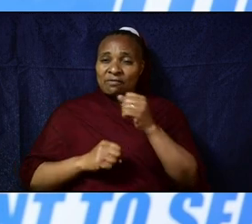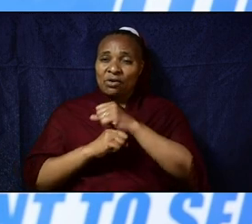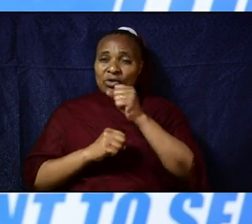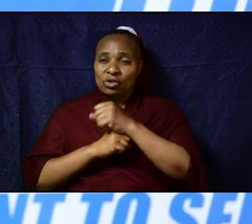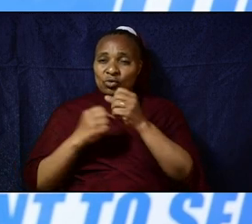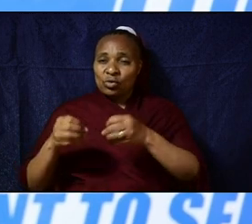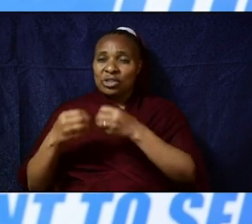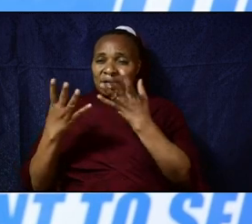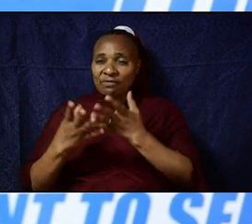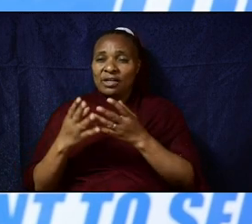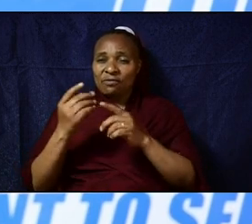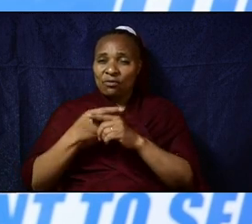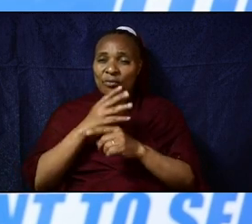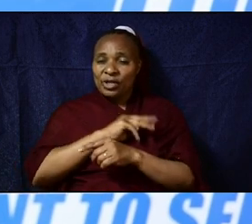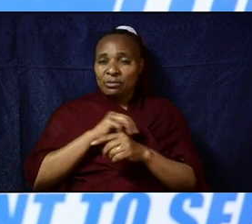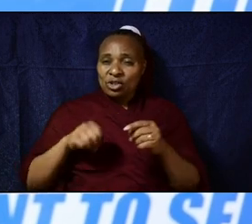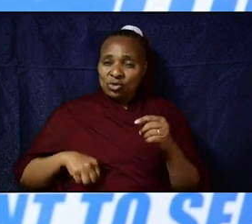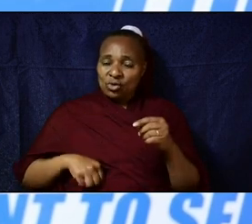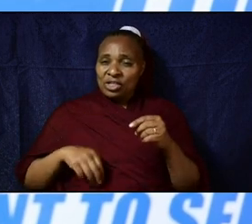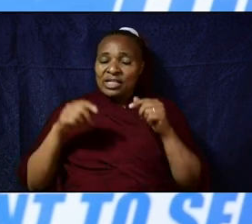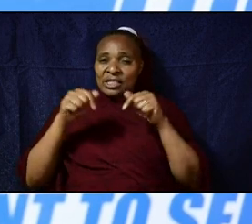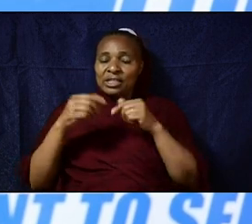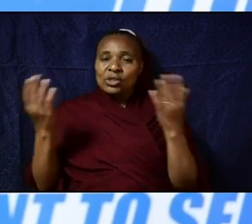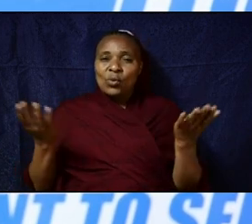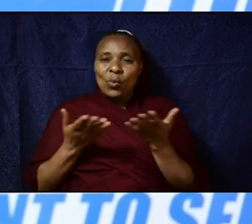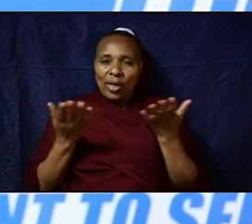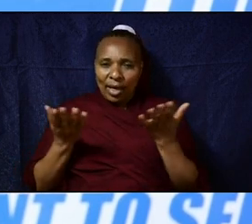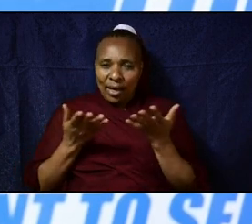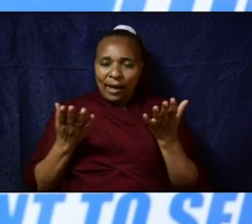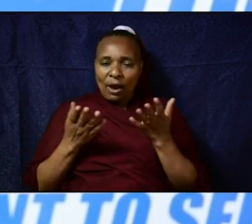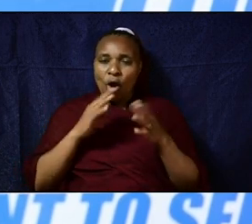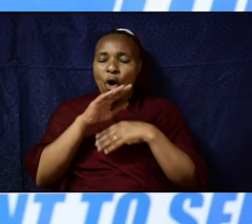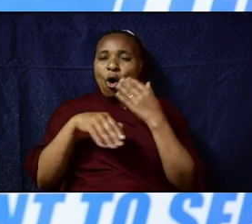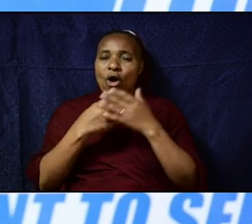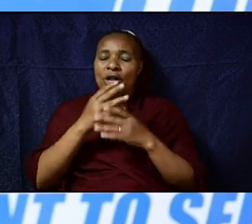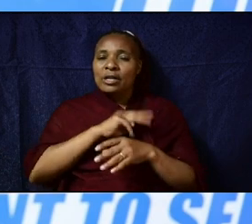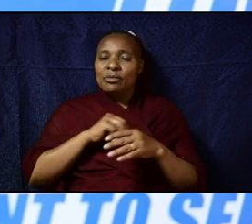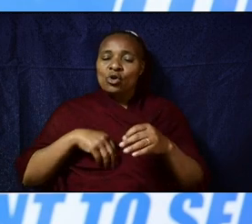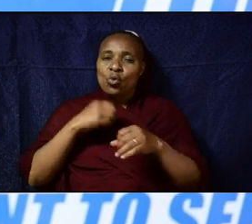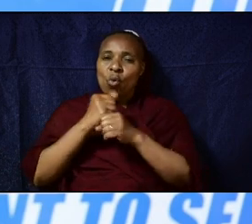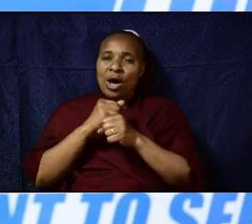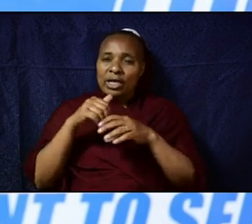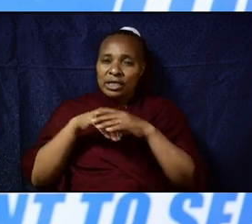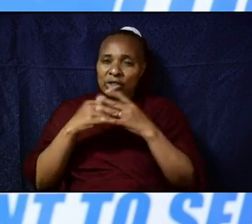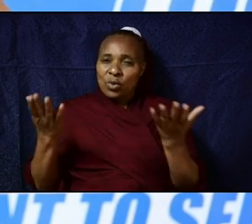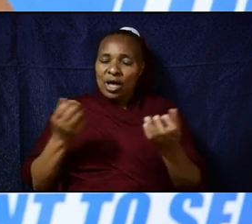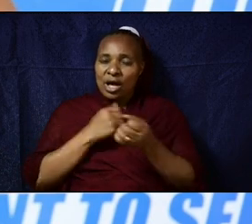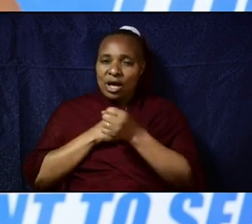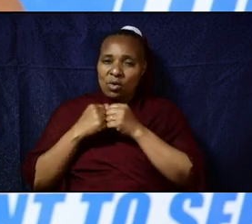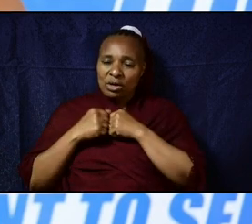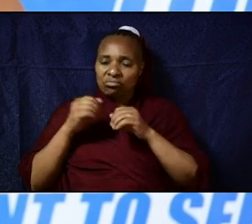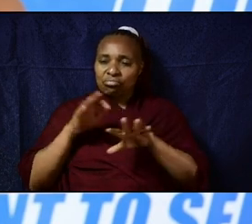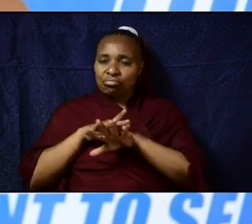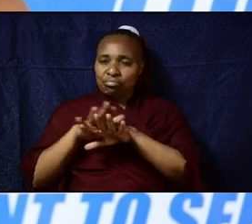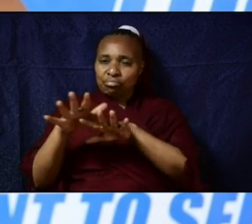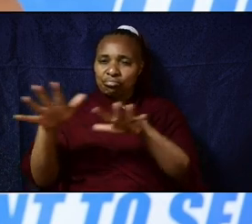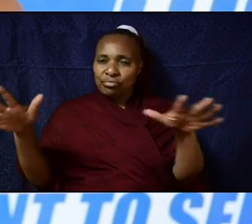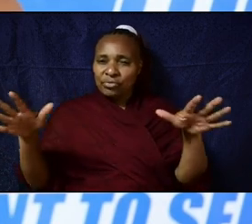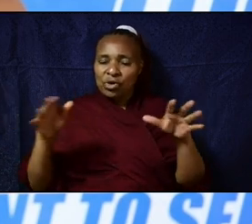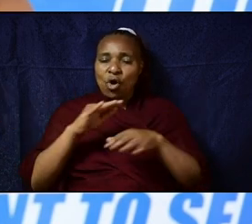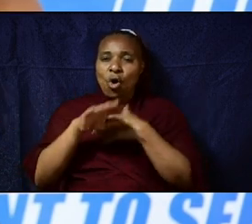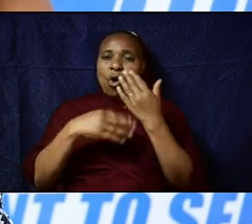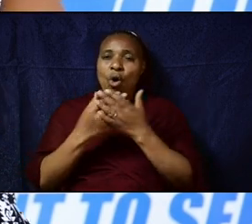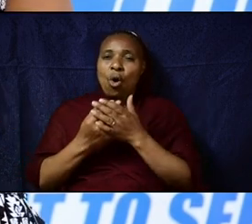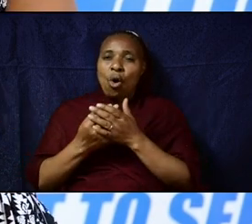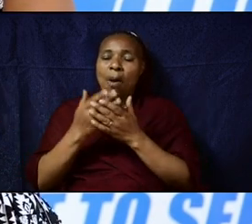laid for the Gitwe mission. And this is where all the mission work in Rwanda sprang off and spread towards all parts